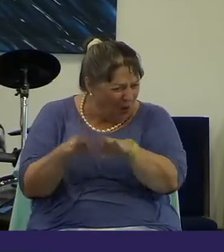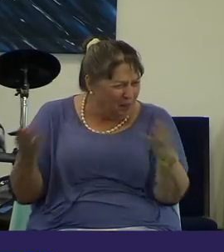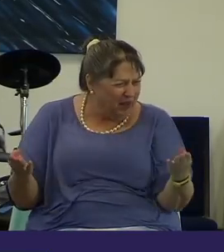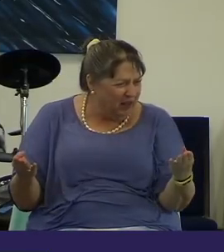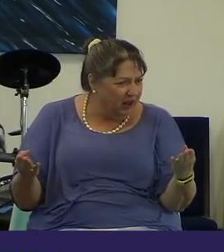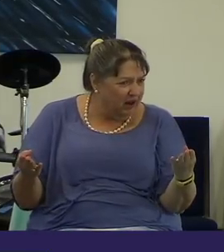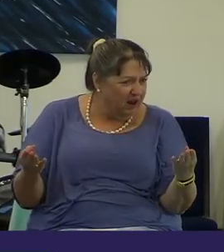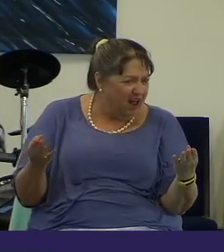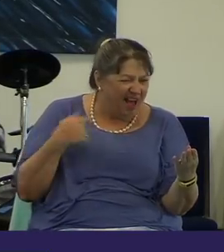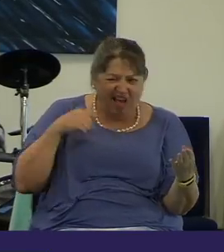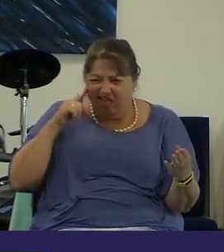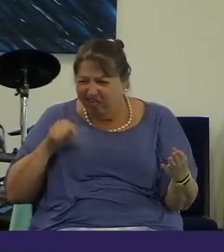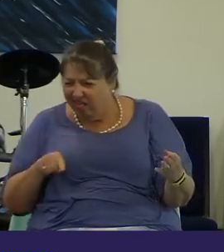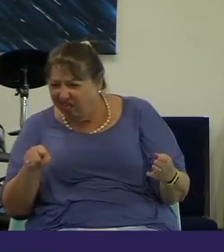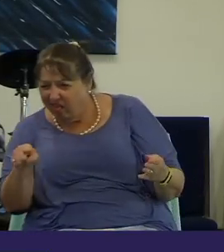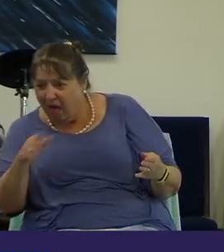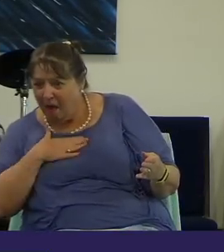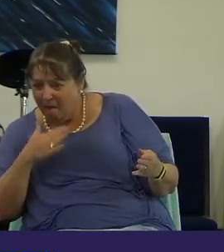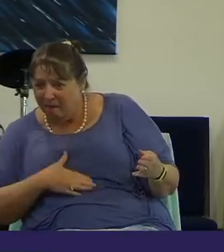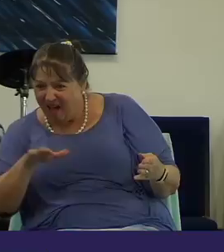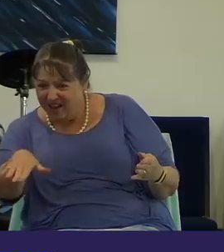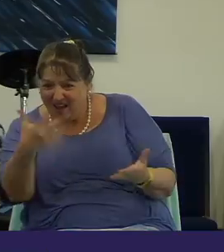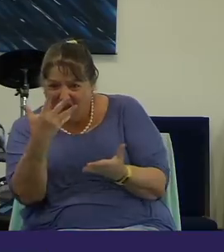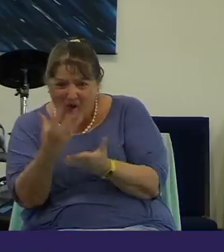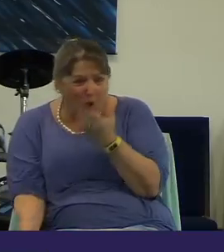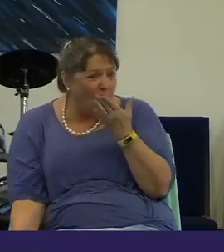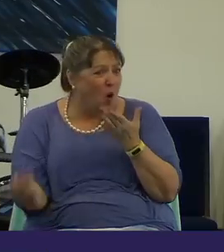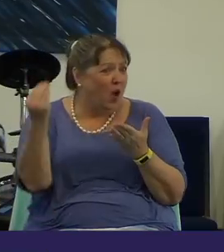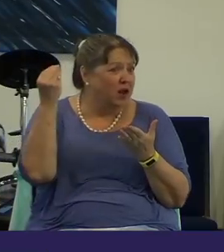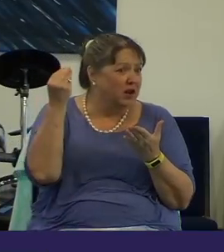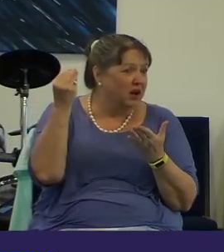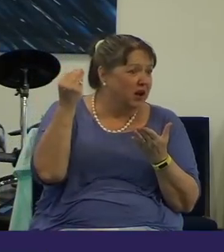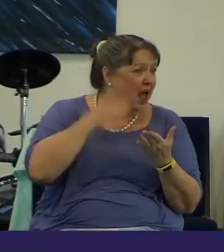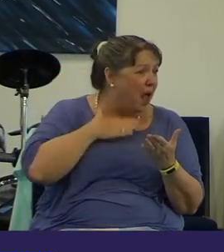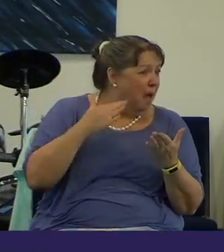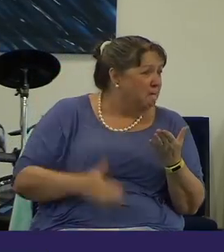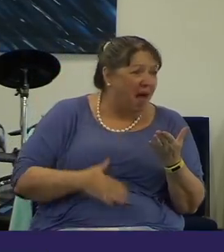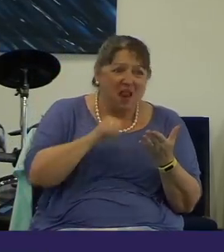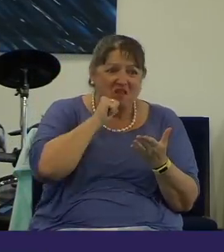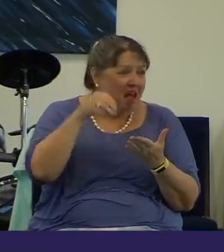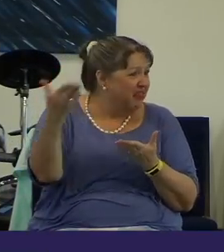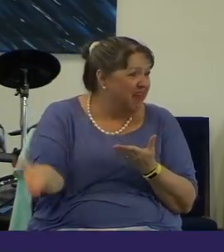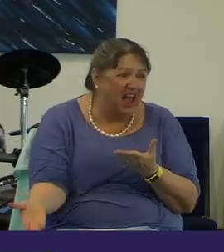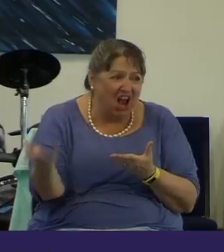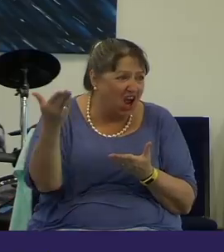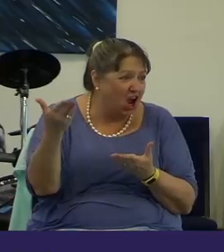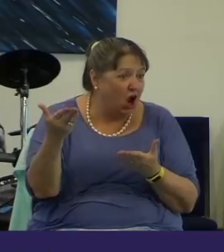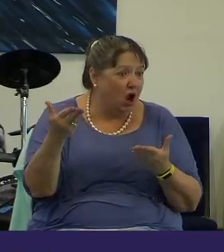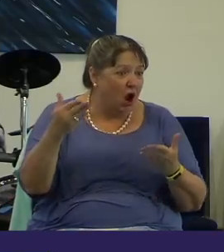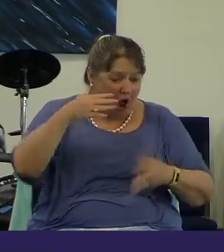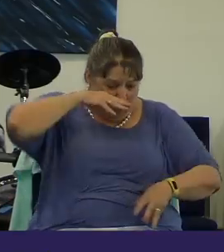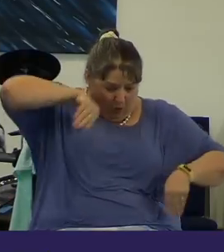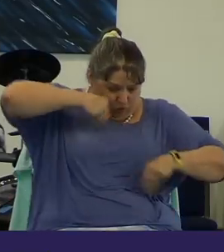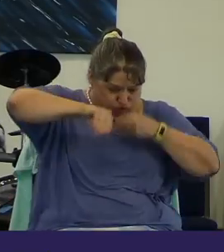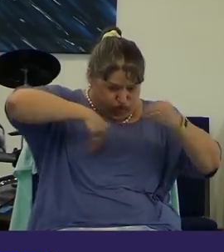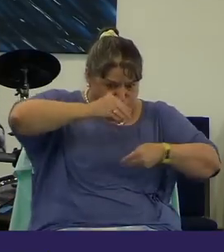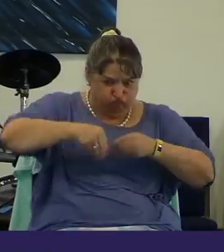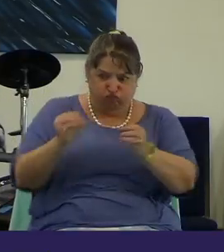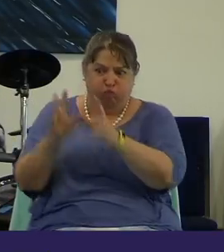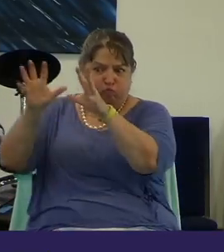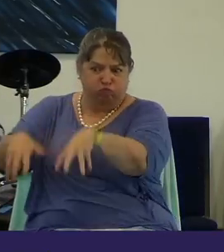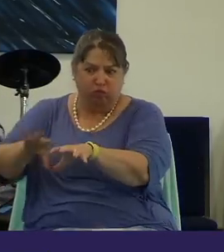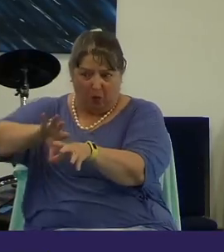there. Hallelujah. They found that the lifeless body was no longer there. They found the coverings, but they didn't find the